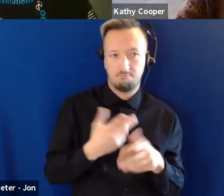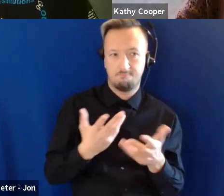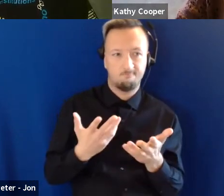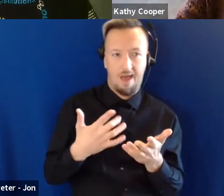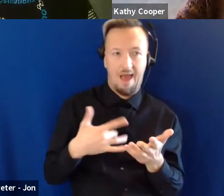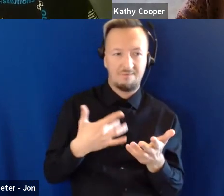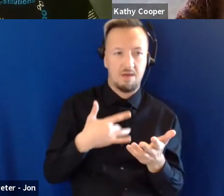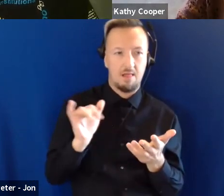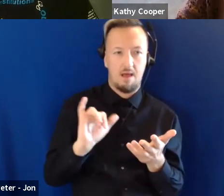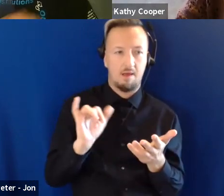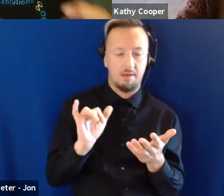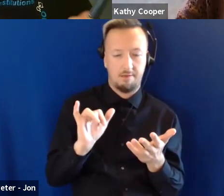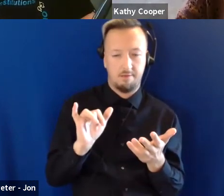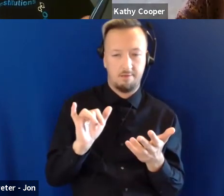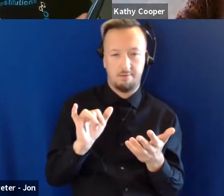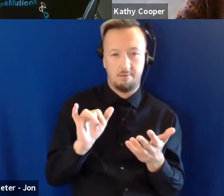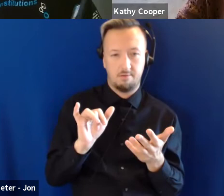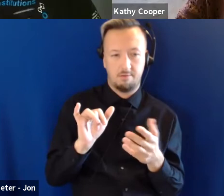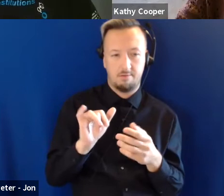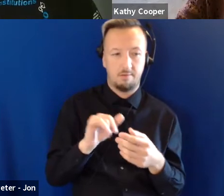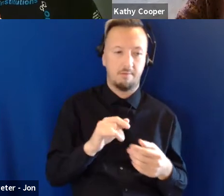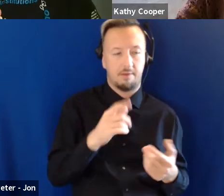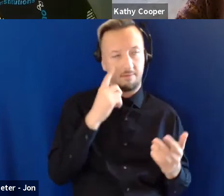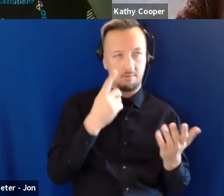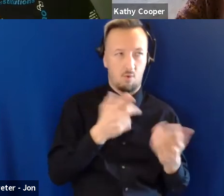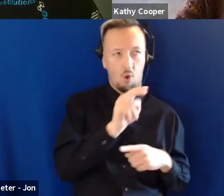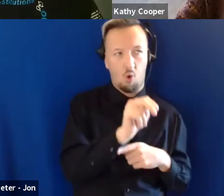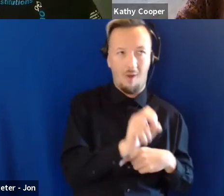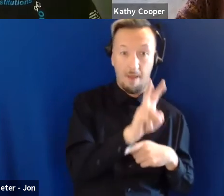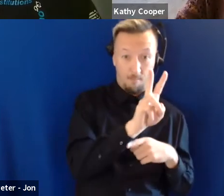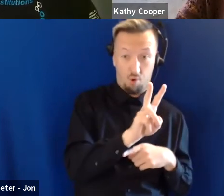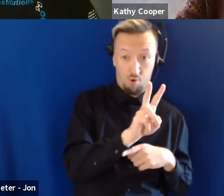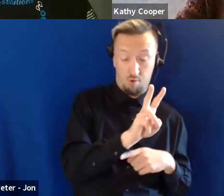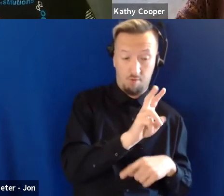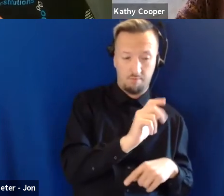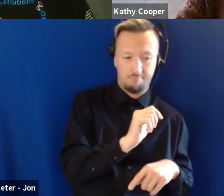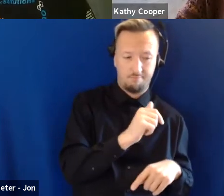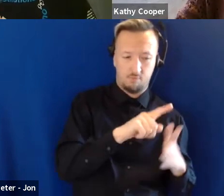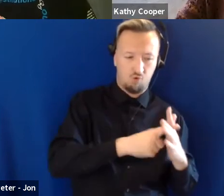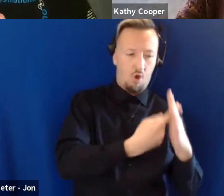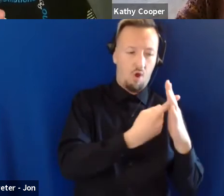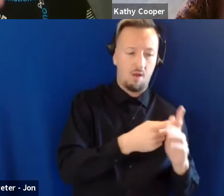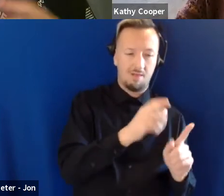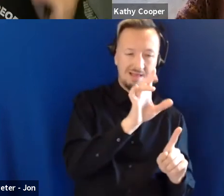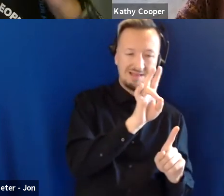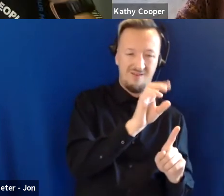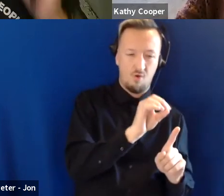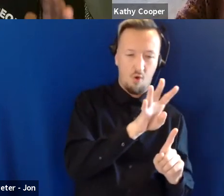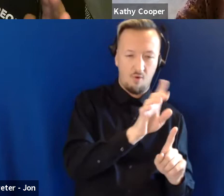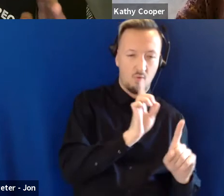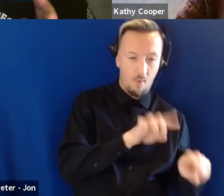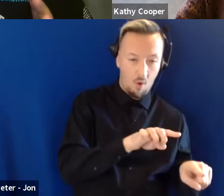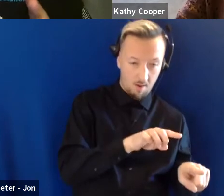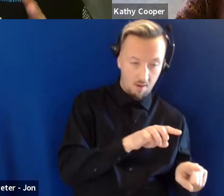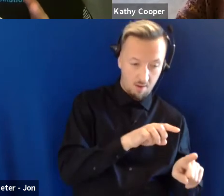I felt like when I sat down in November or whenever to do our 704 report, there was the things